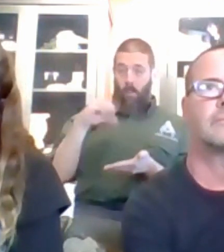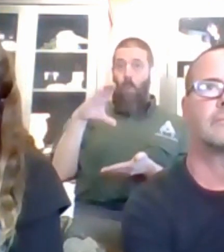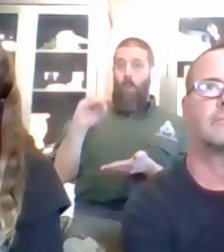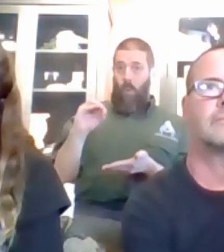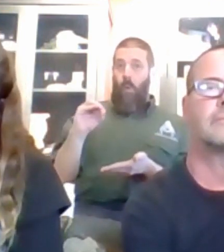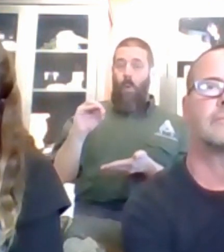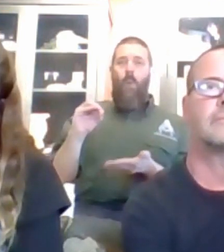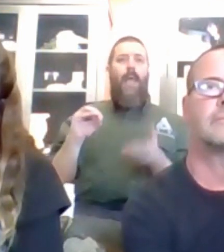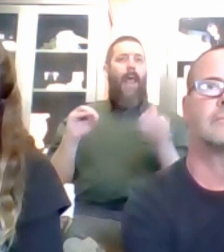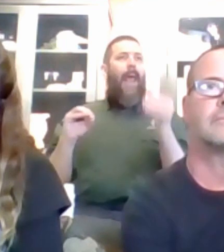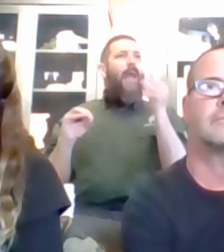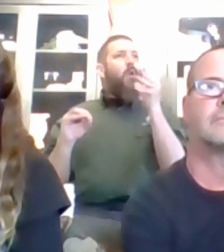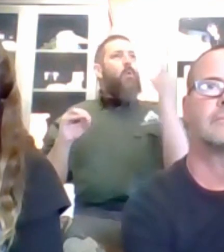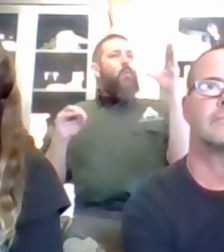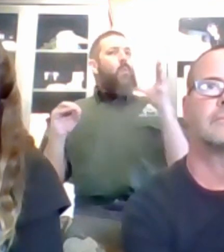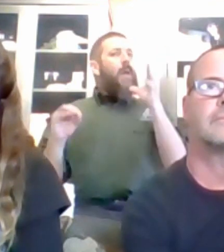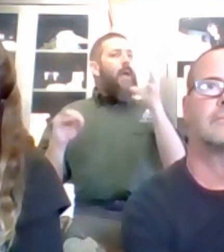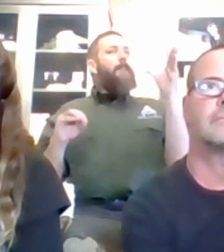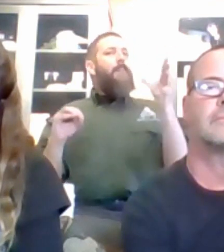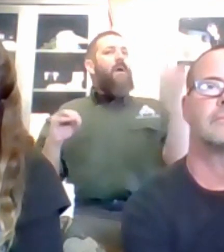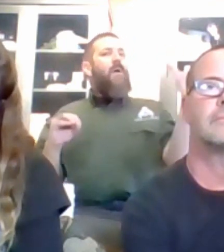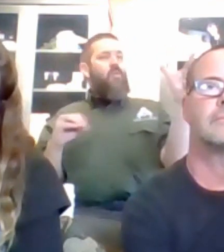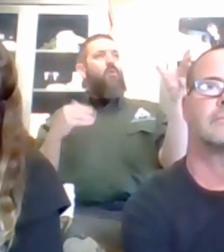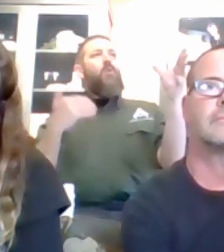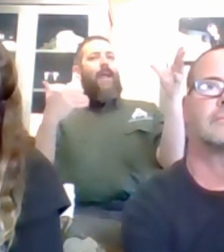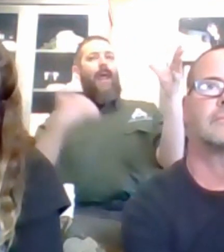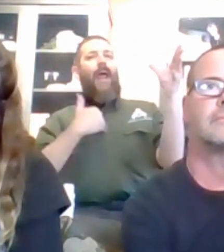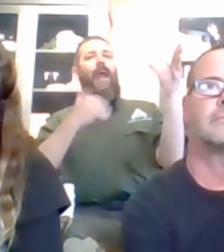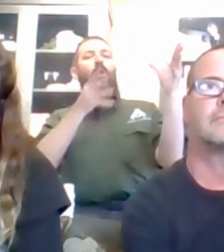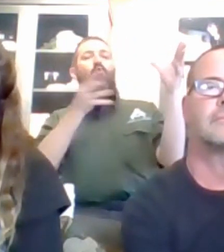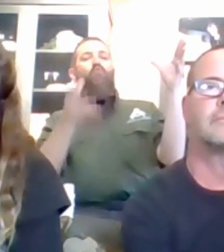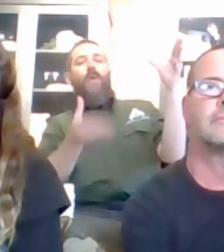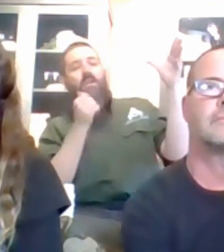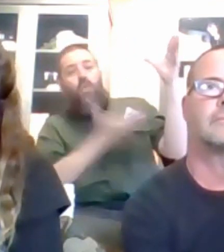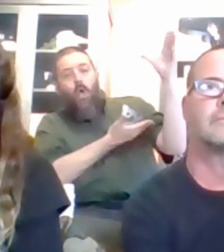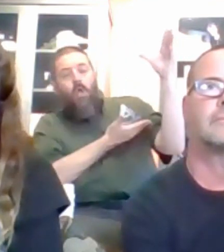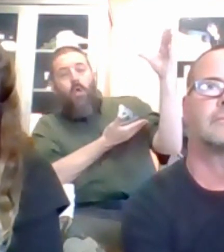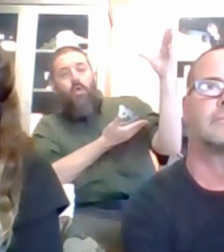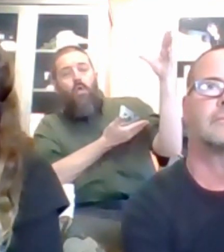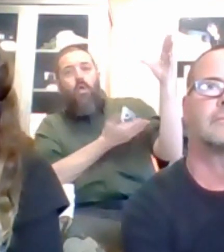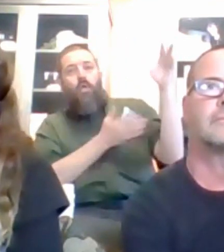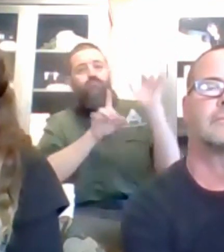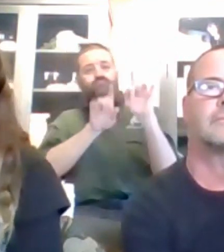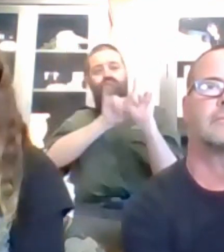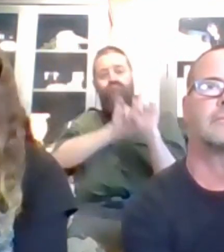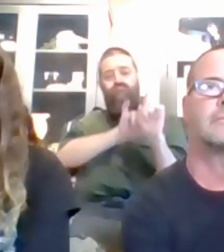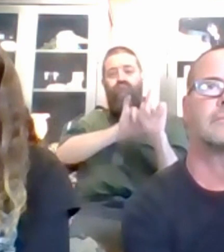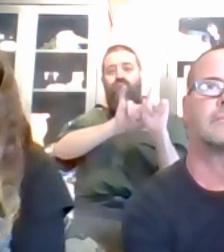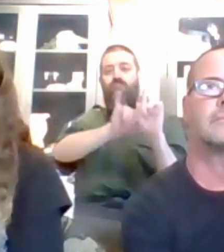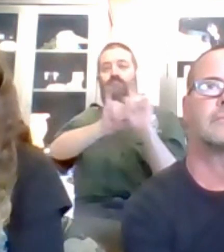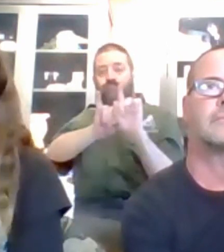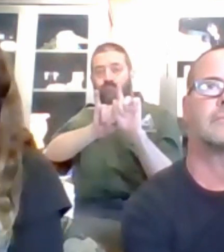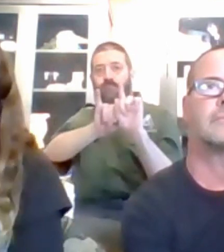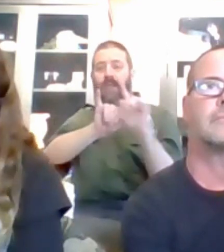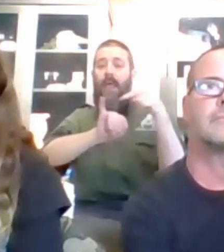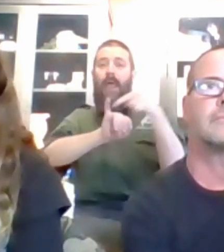grandmother brought her very young granddaughter. I want to say she was probably 4 or 5 years old, in that